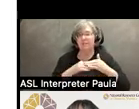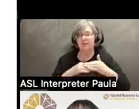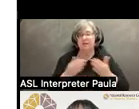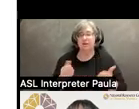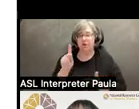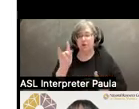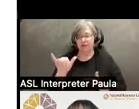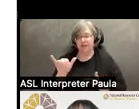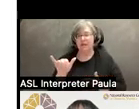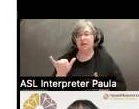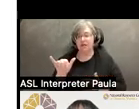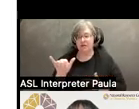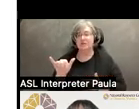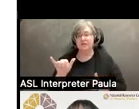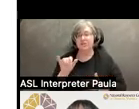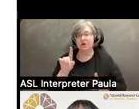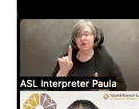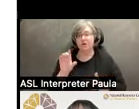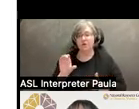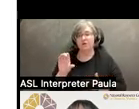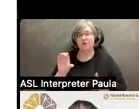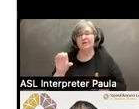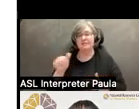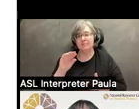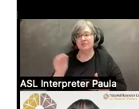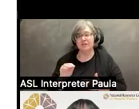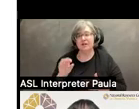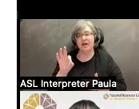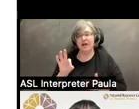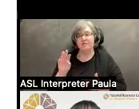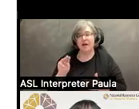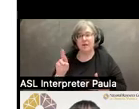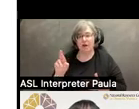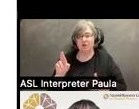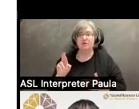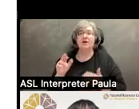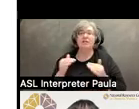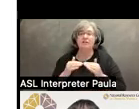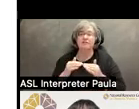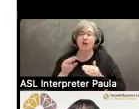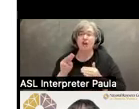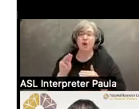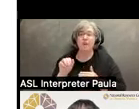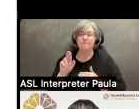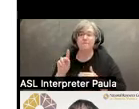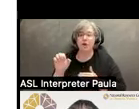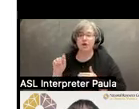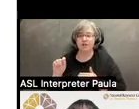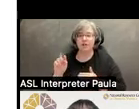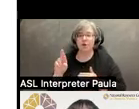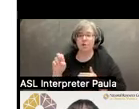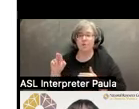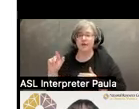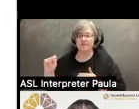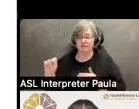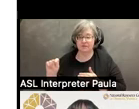is 110% of the FMR or fair market rent. That's what the home TBRA kind of limits you to. For